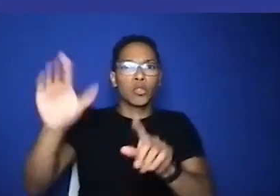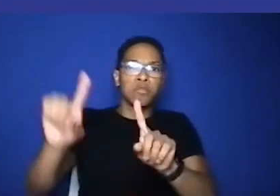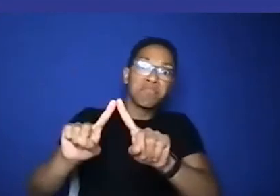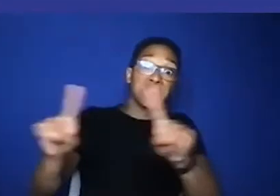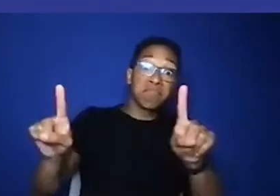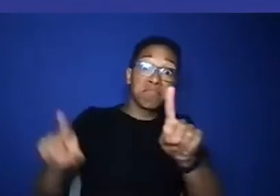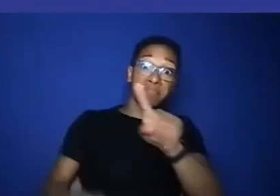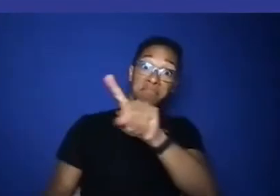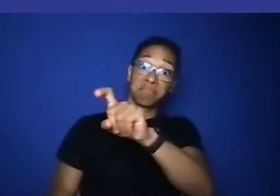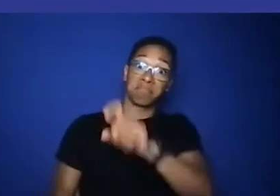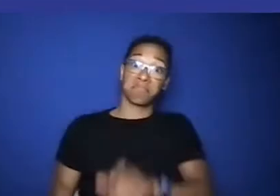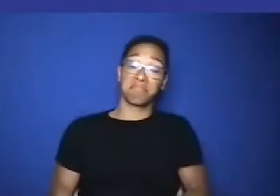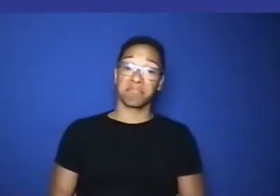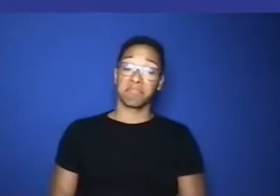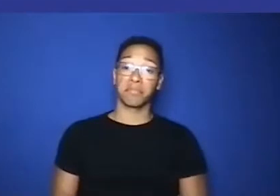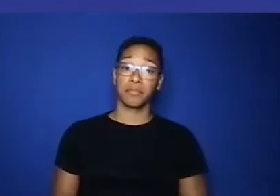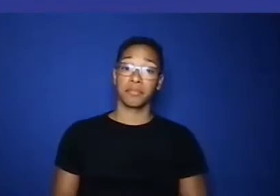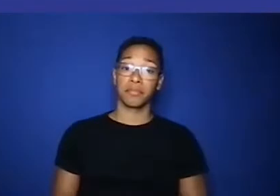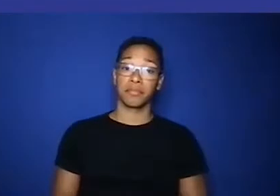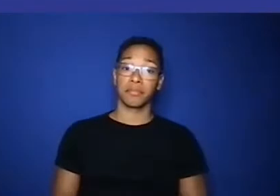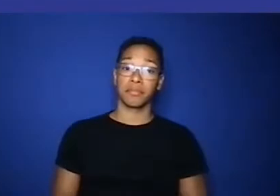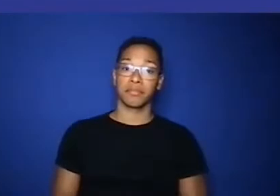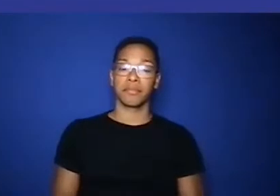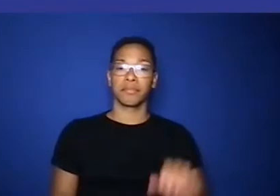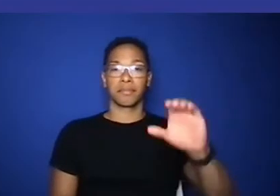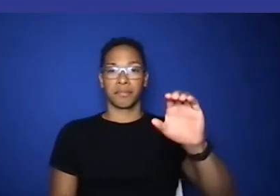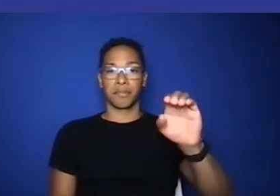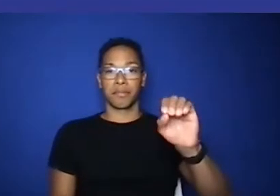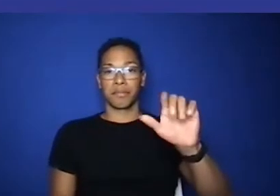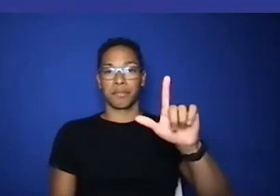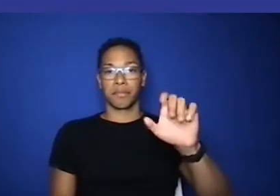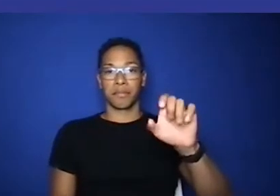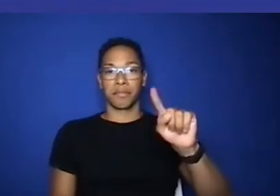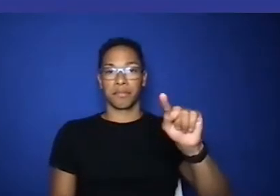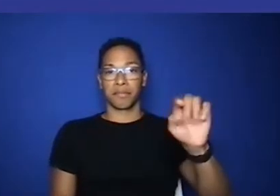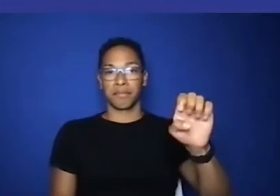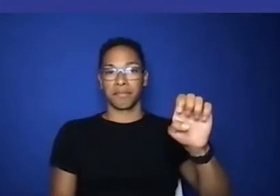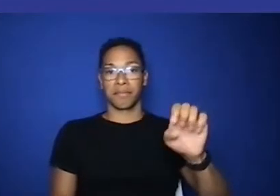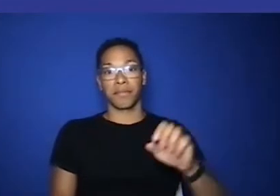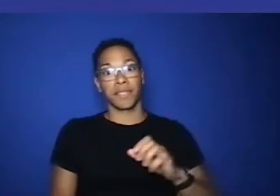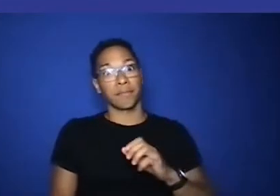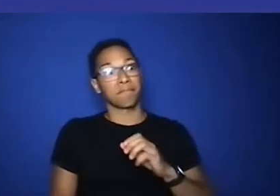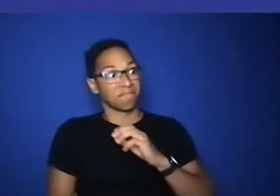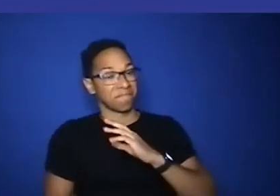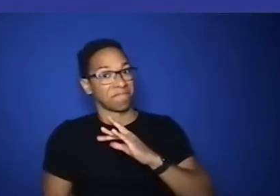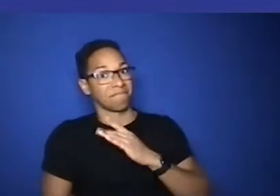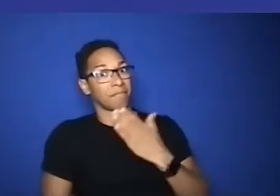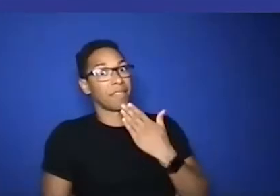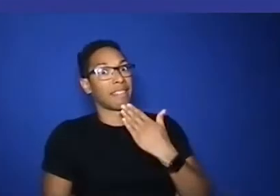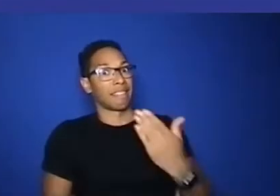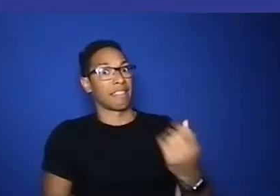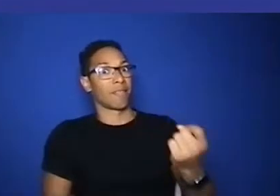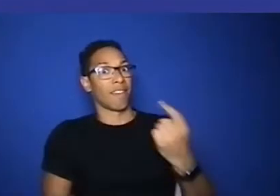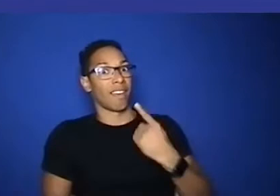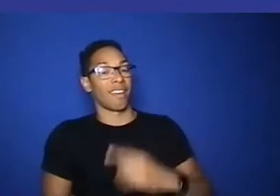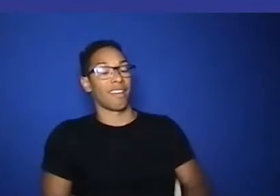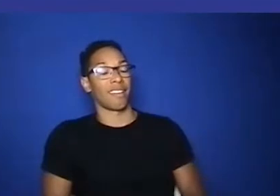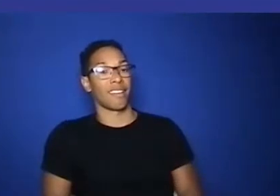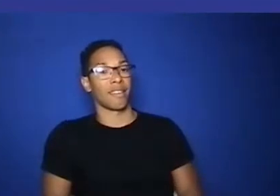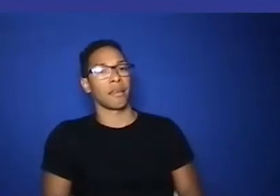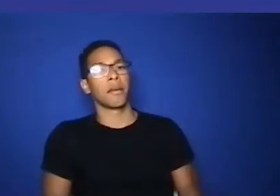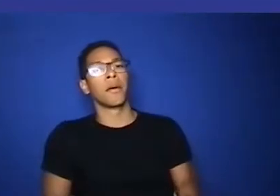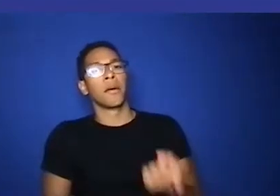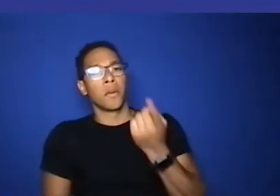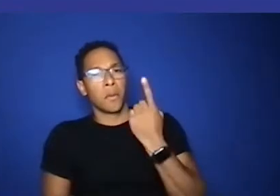Jane, I'm really excited that you brought up this topic. One of the blessings of the